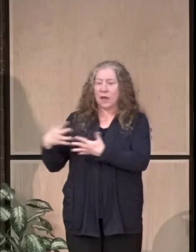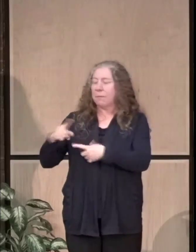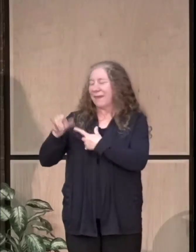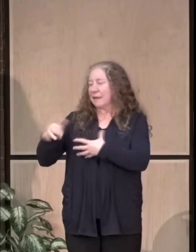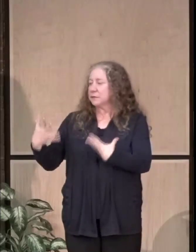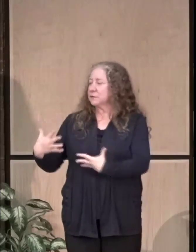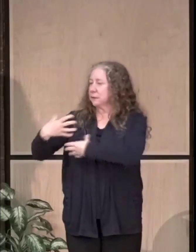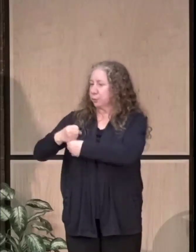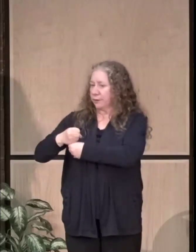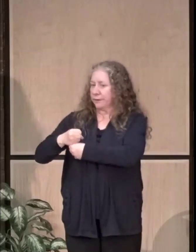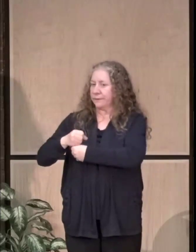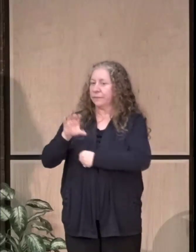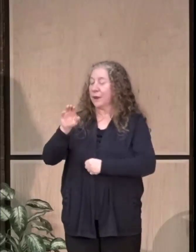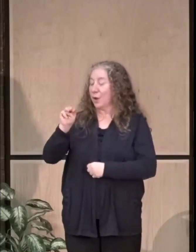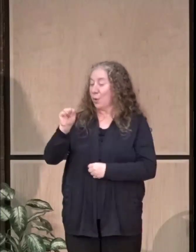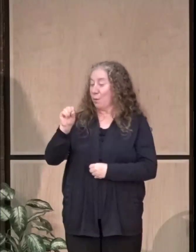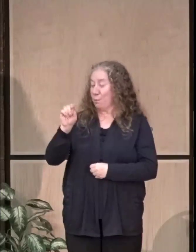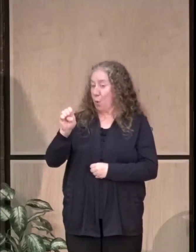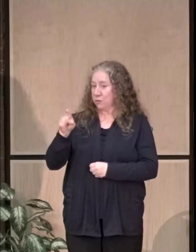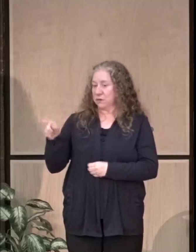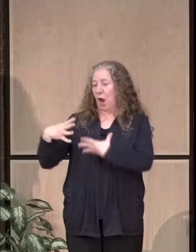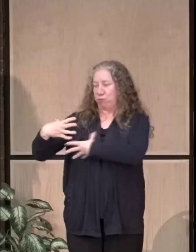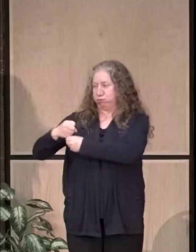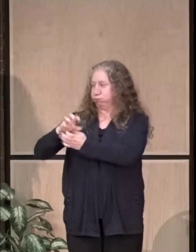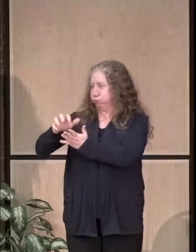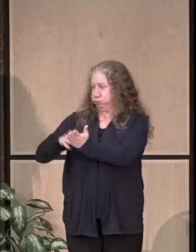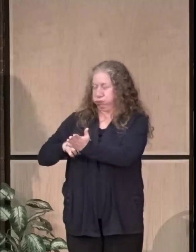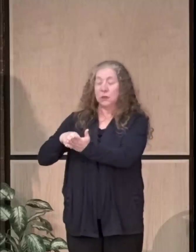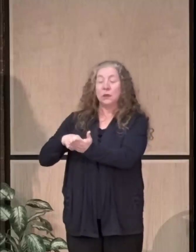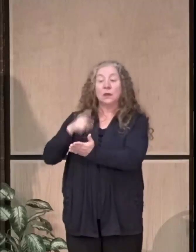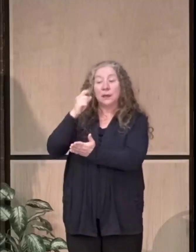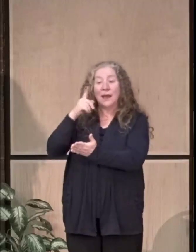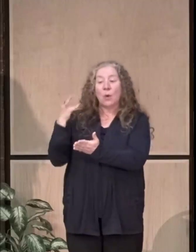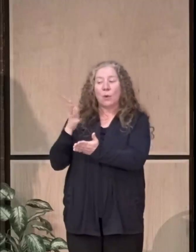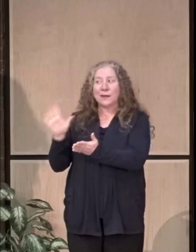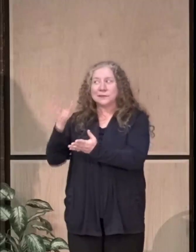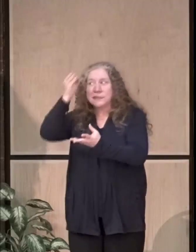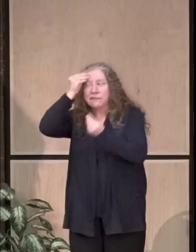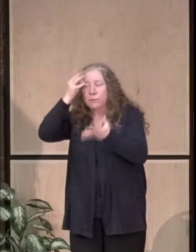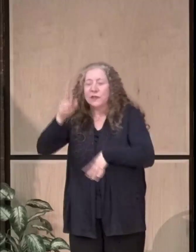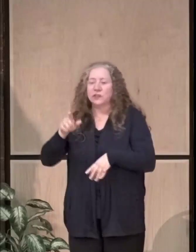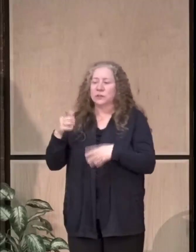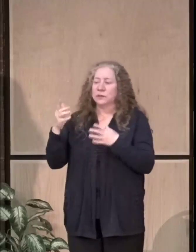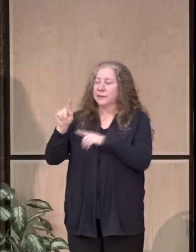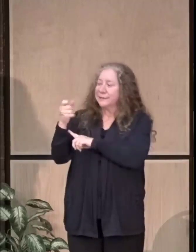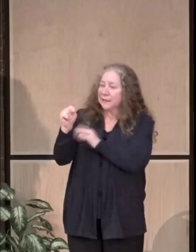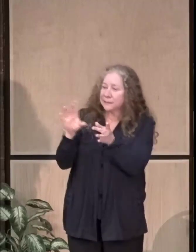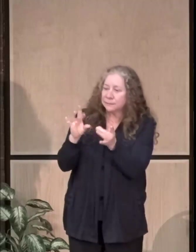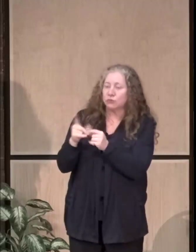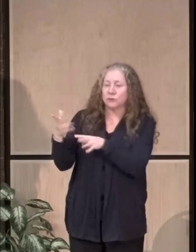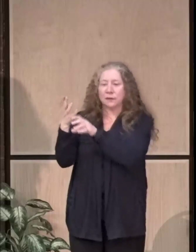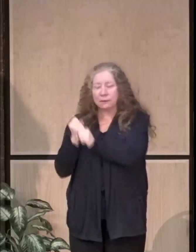summary by Corporal Moat about just all the information that he had received, the text message